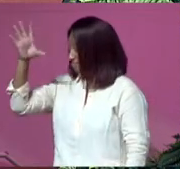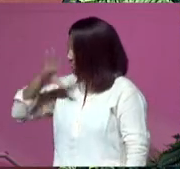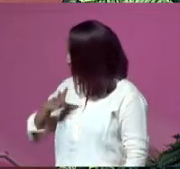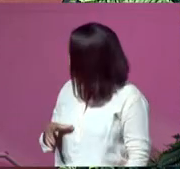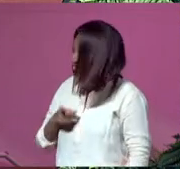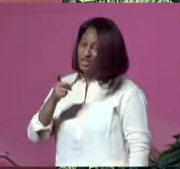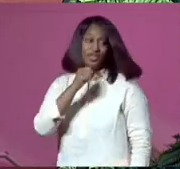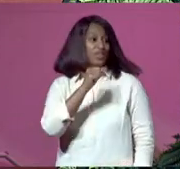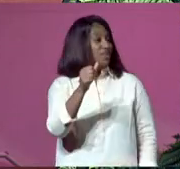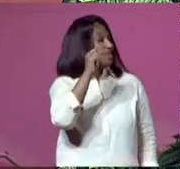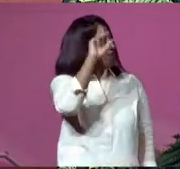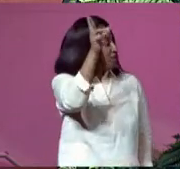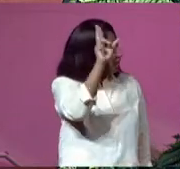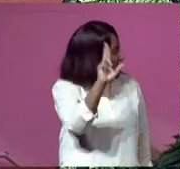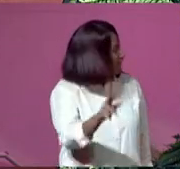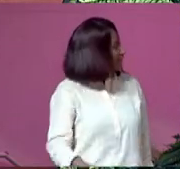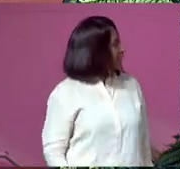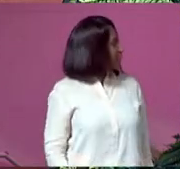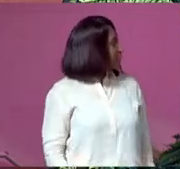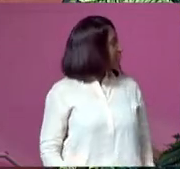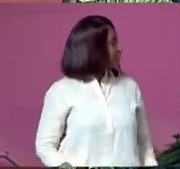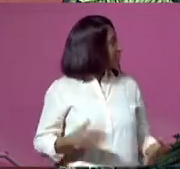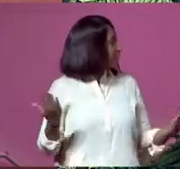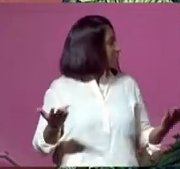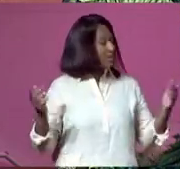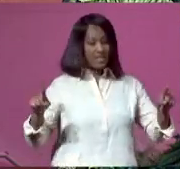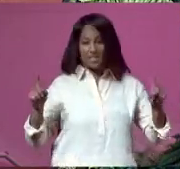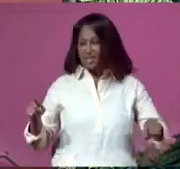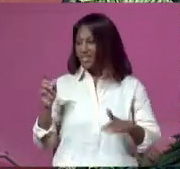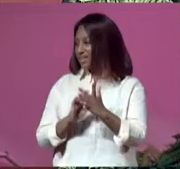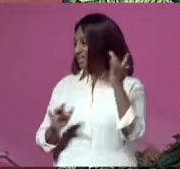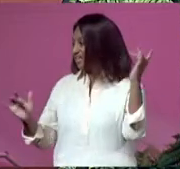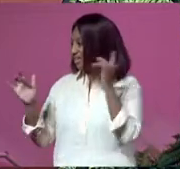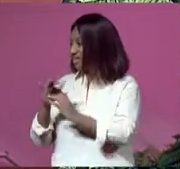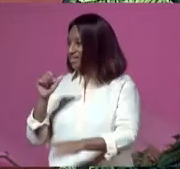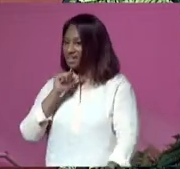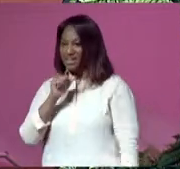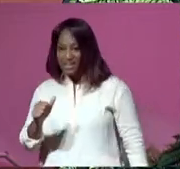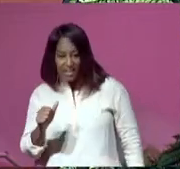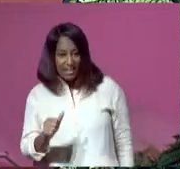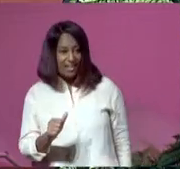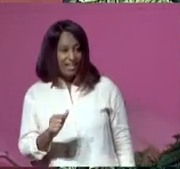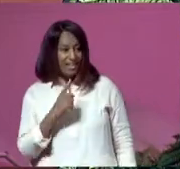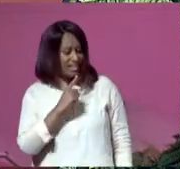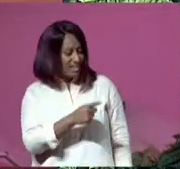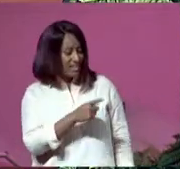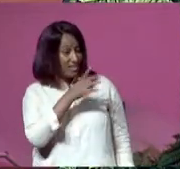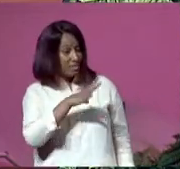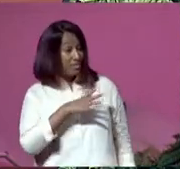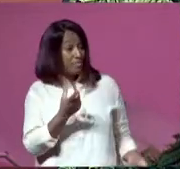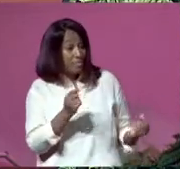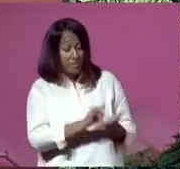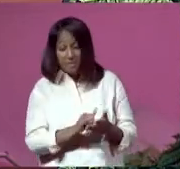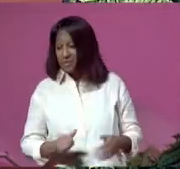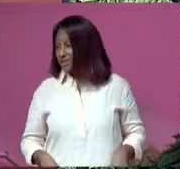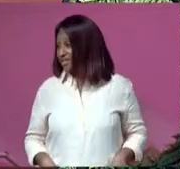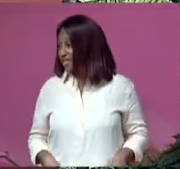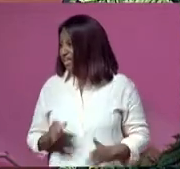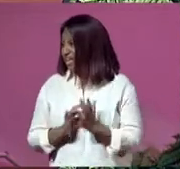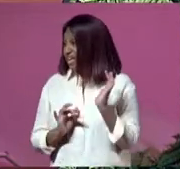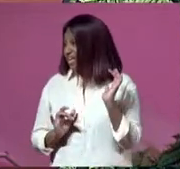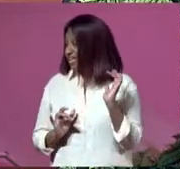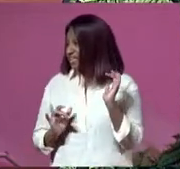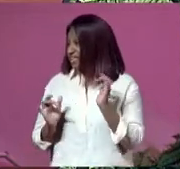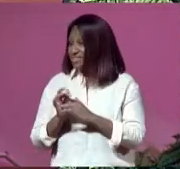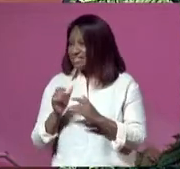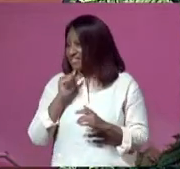Y'all ain't ready. Now what's deep is, Danielle, Jesus doesn't tell her to do that. Jesus. She